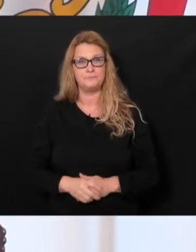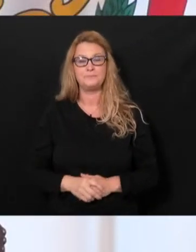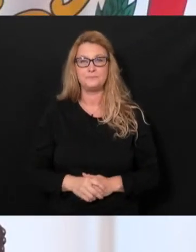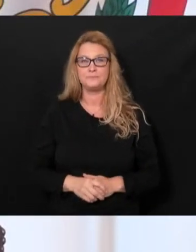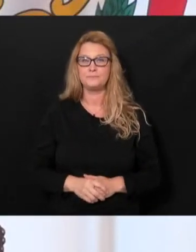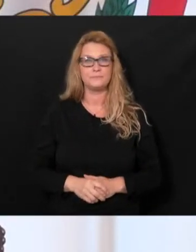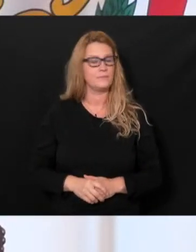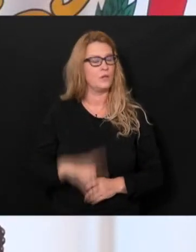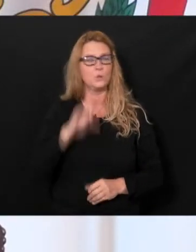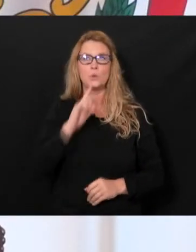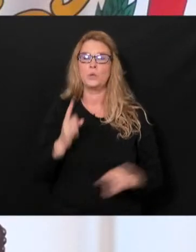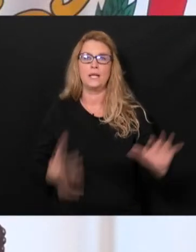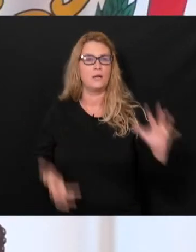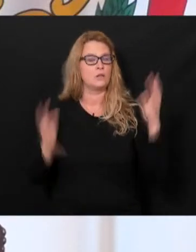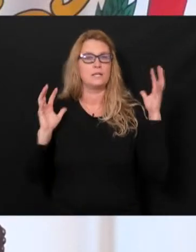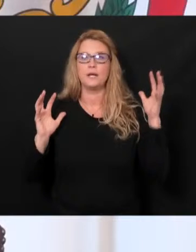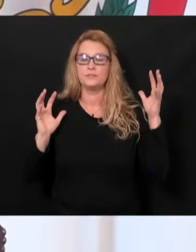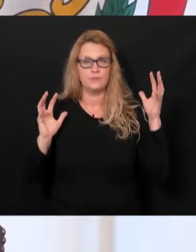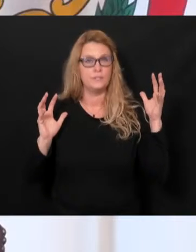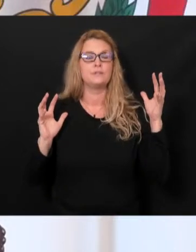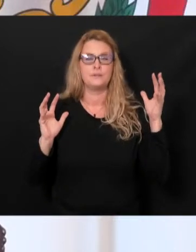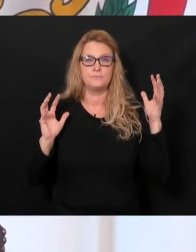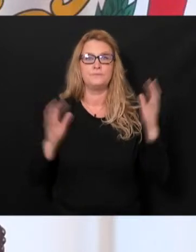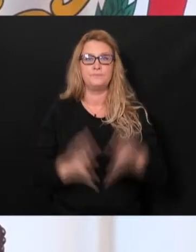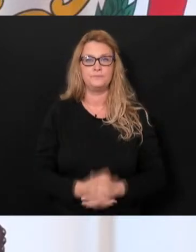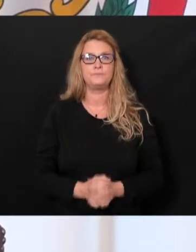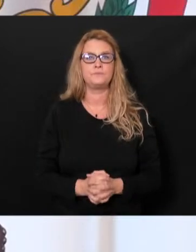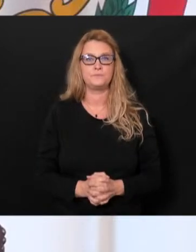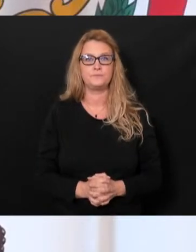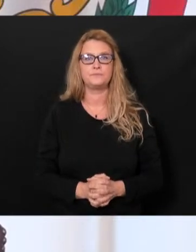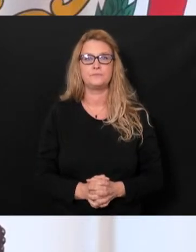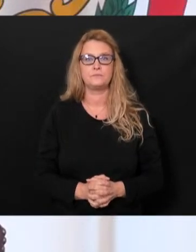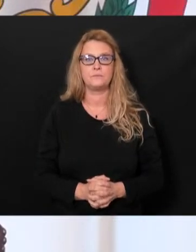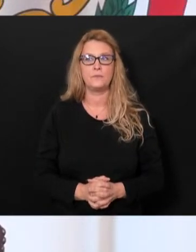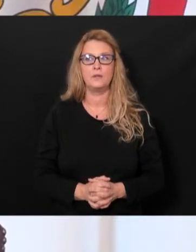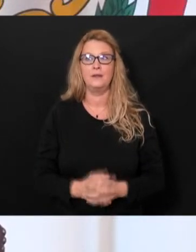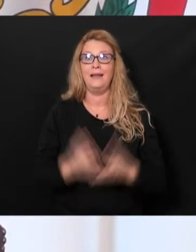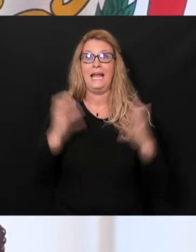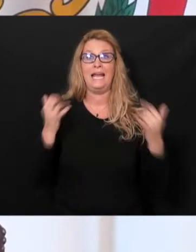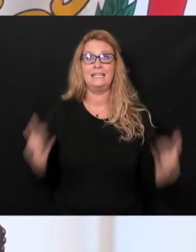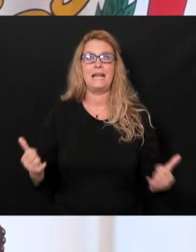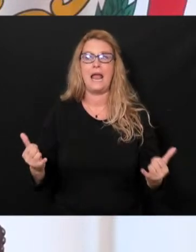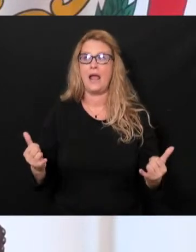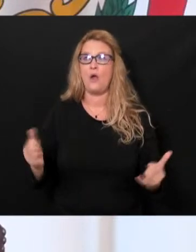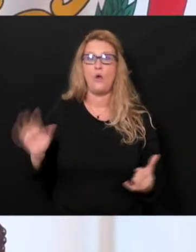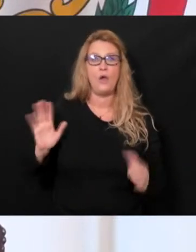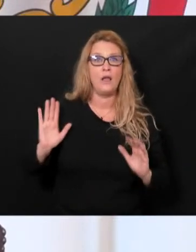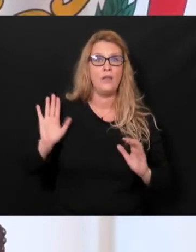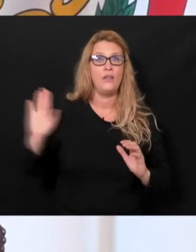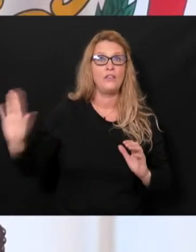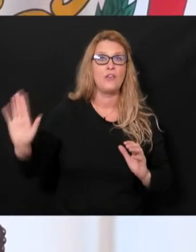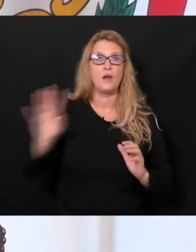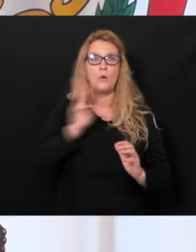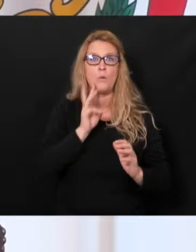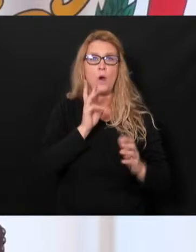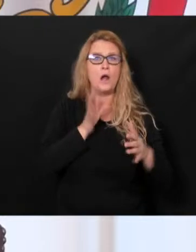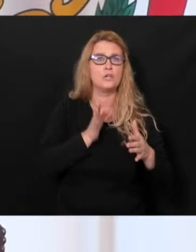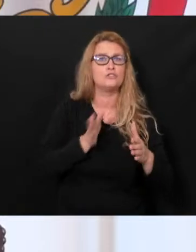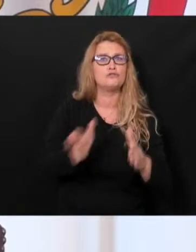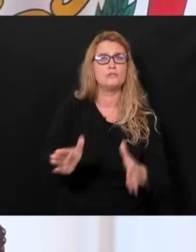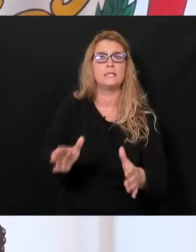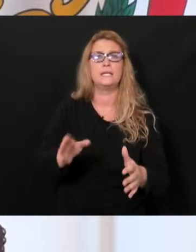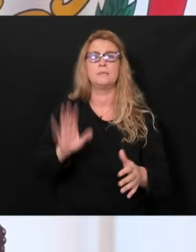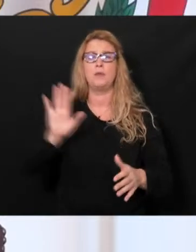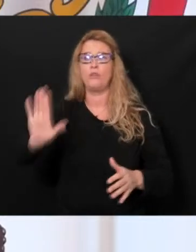What a catastrophe. And what a rebirth of that stream and that